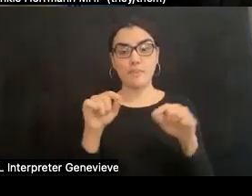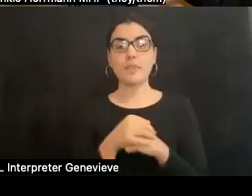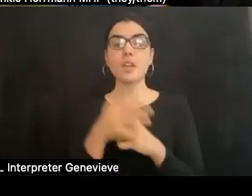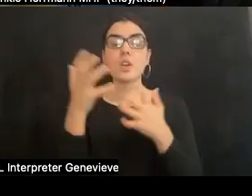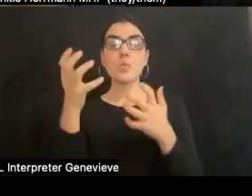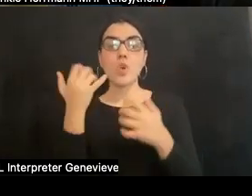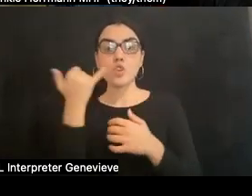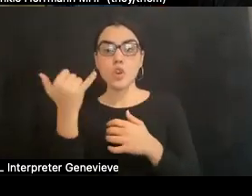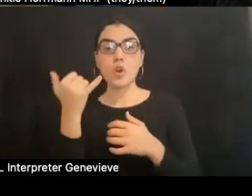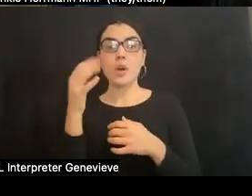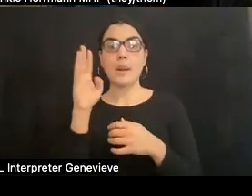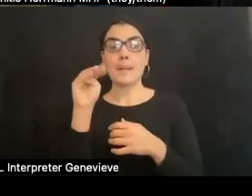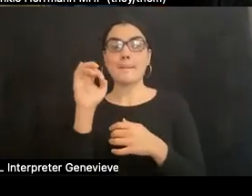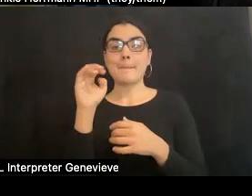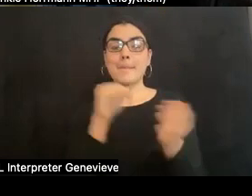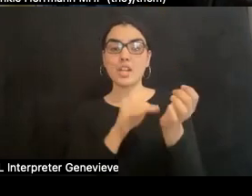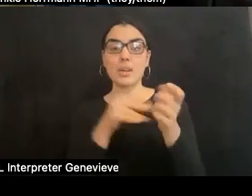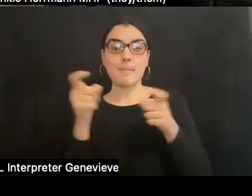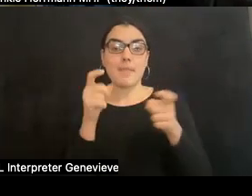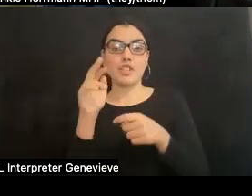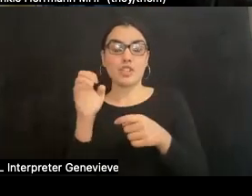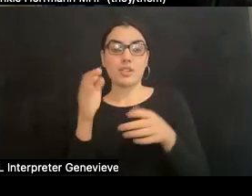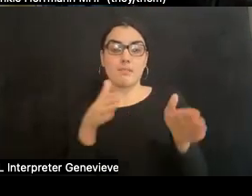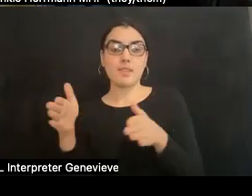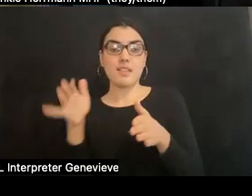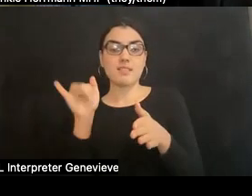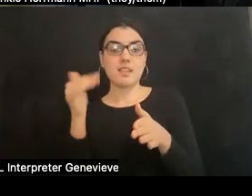in network for the particular plan that you have.